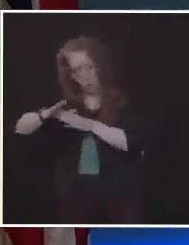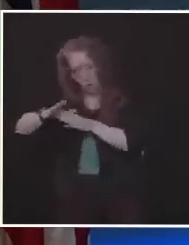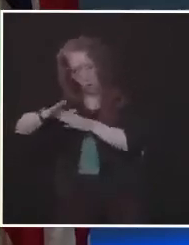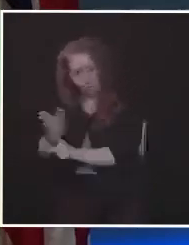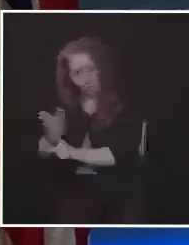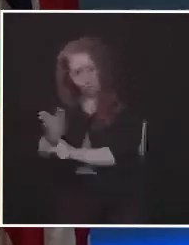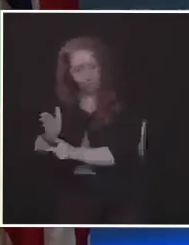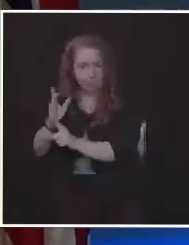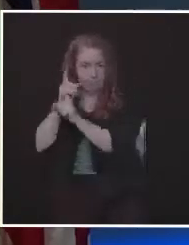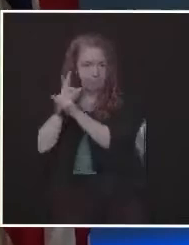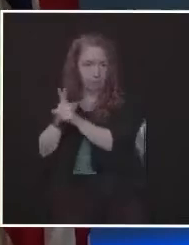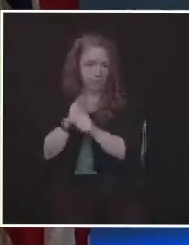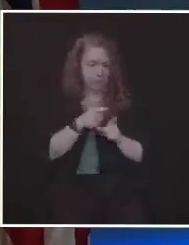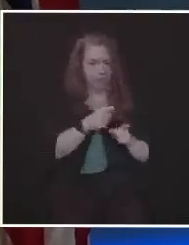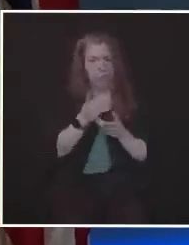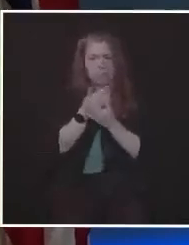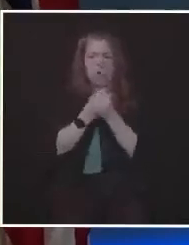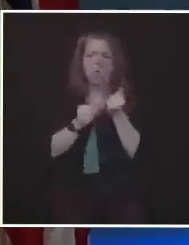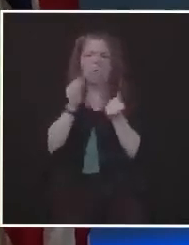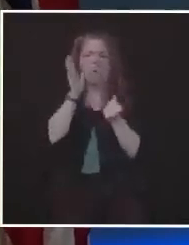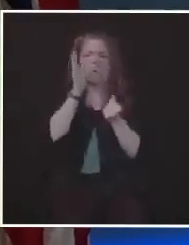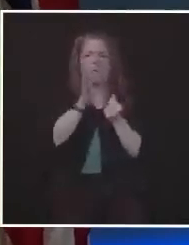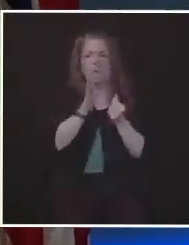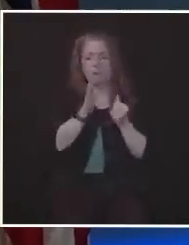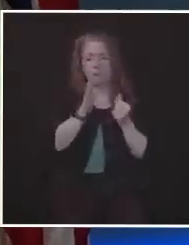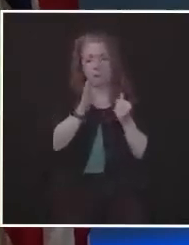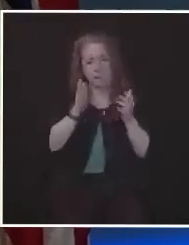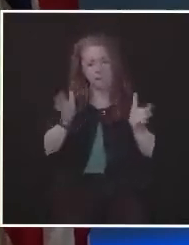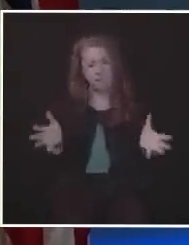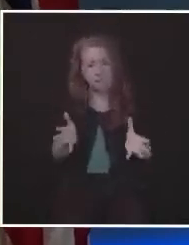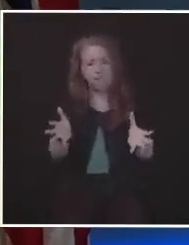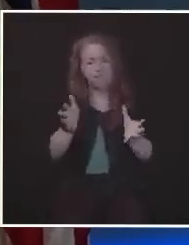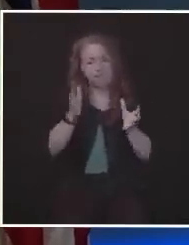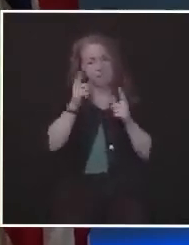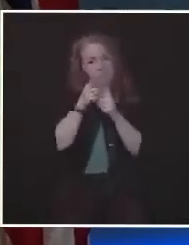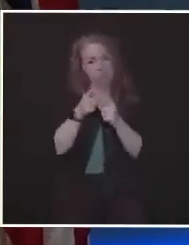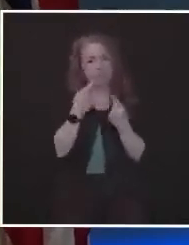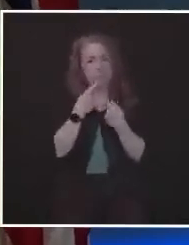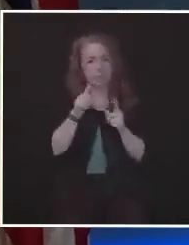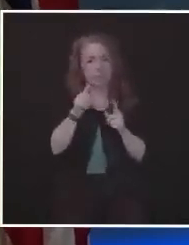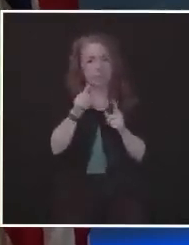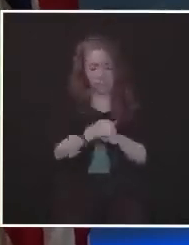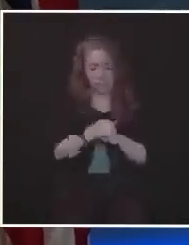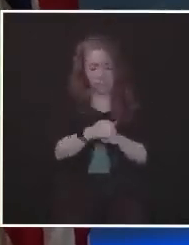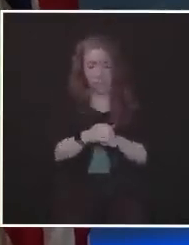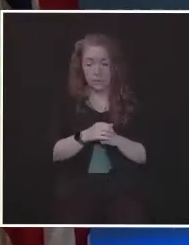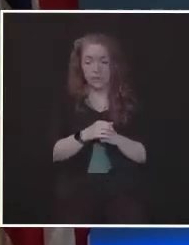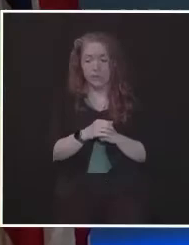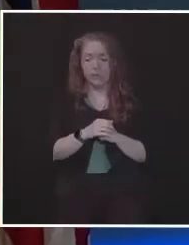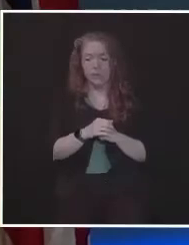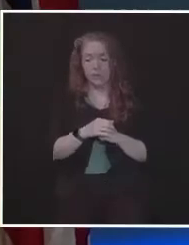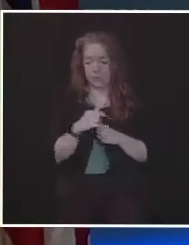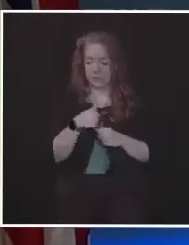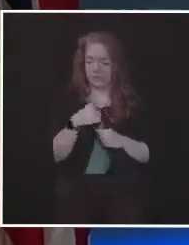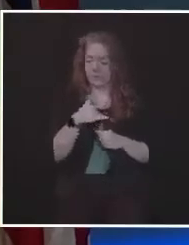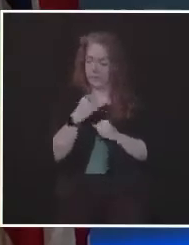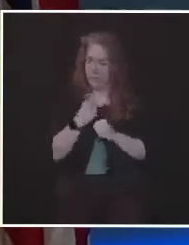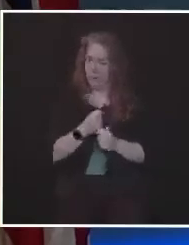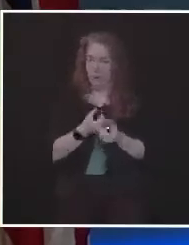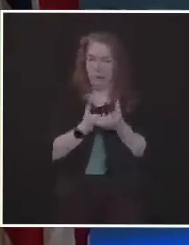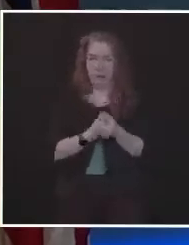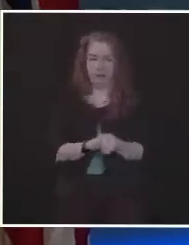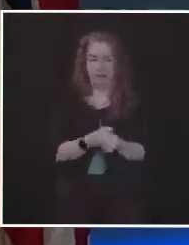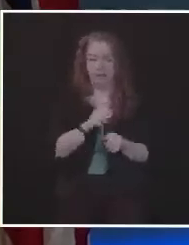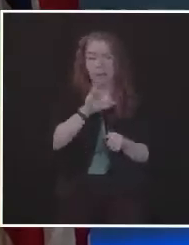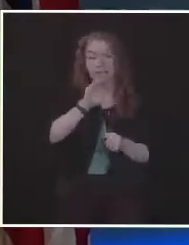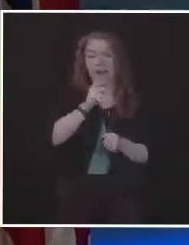execute for mission success. And I have great confidence in Kathy Lueders and